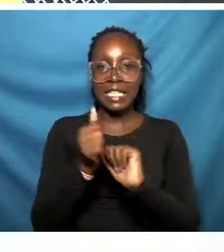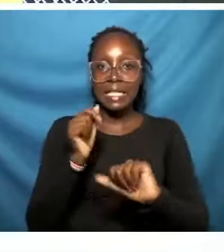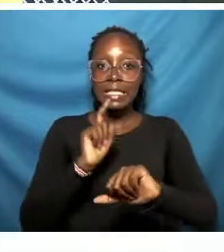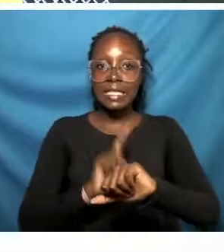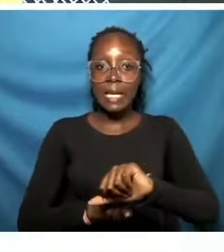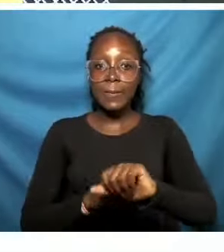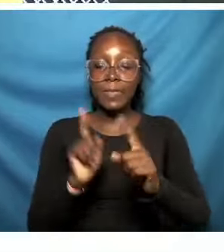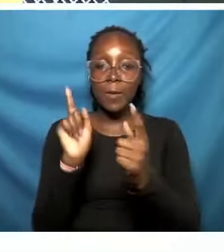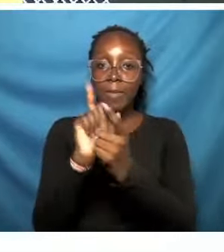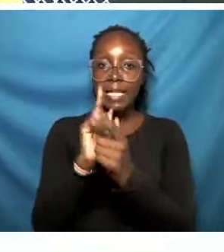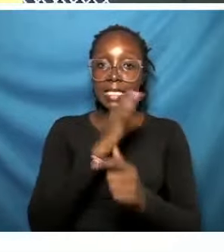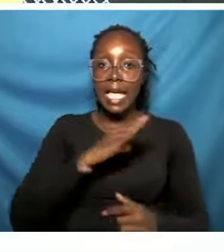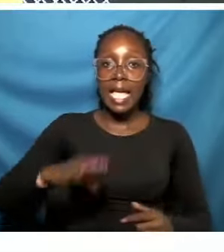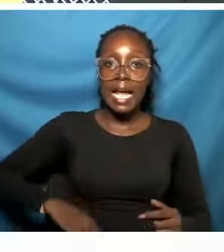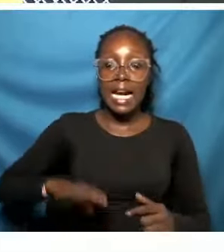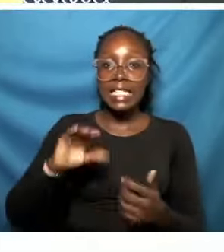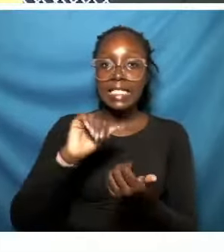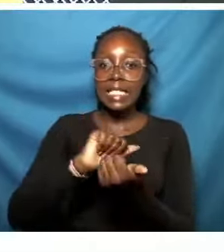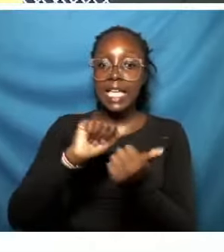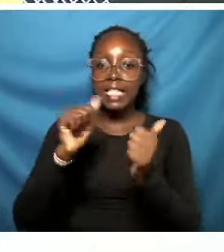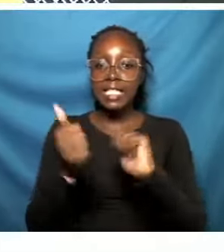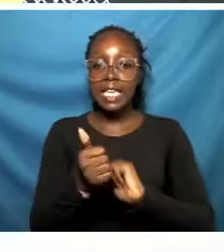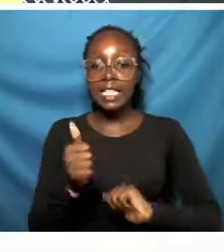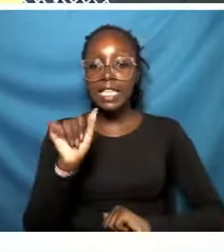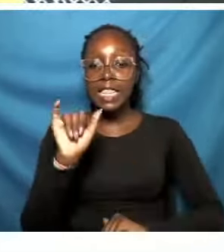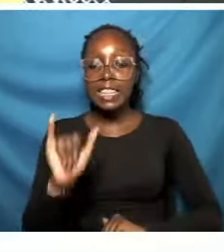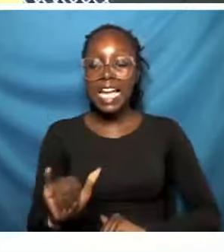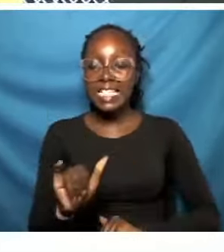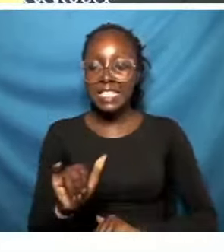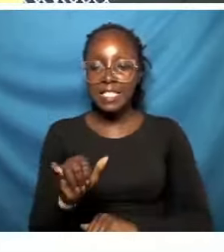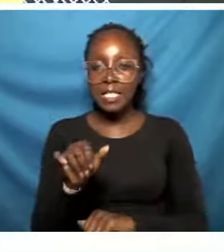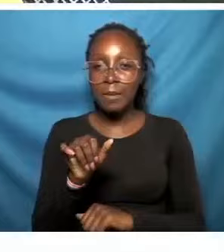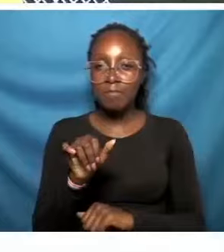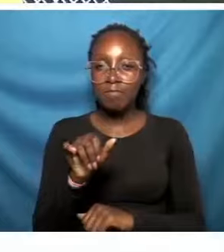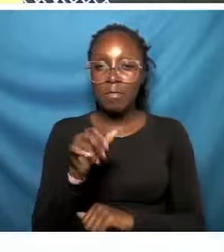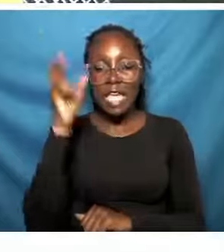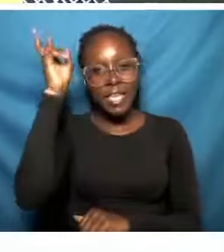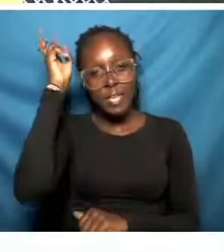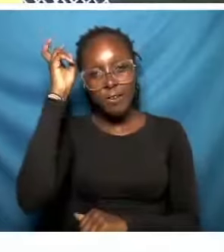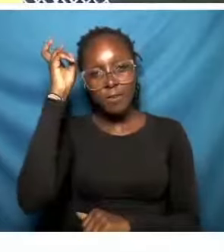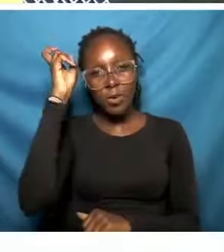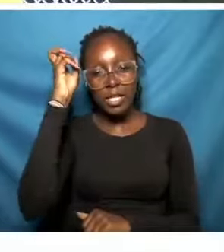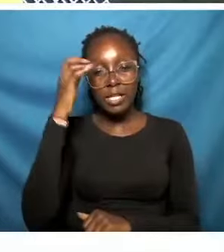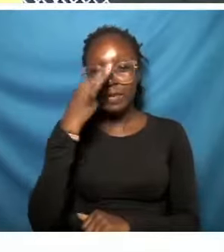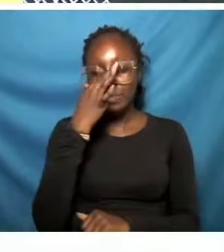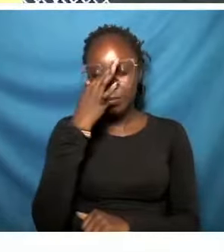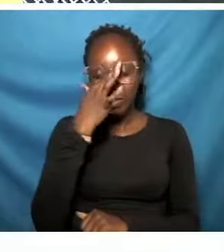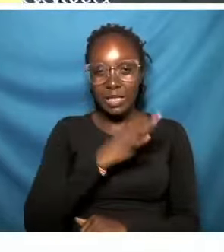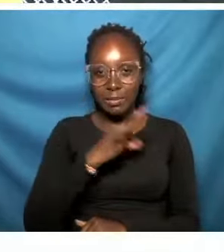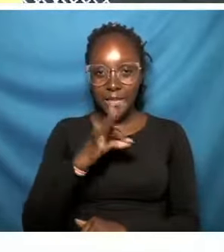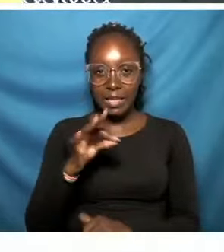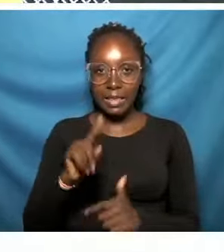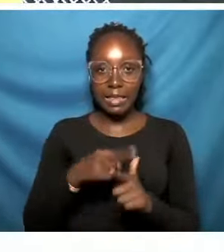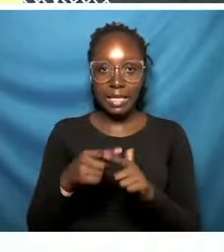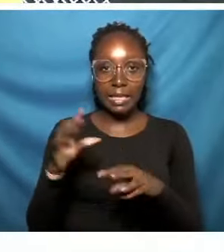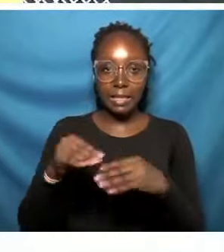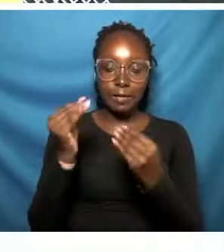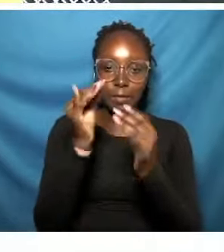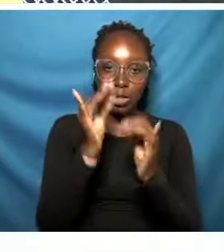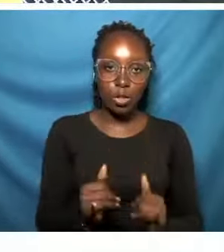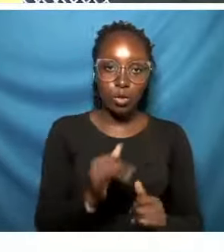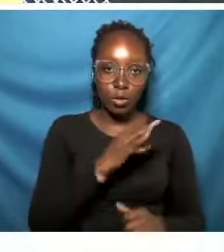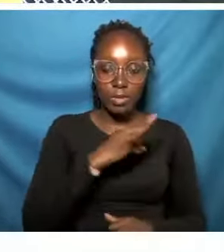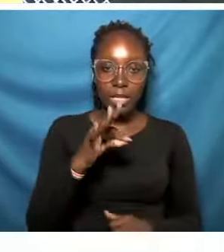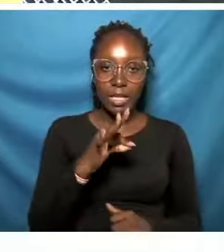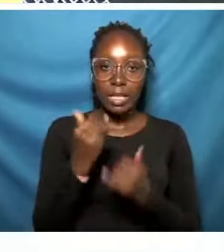deals with that seed of lust, that seed of evil, and then a new spirit is planted in you. Do you know what